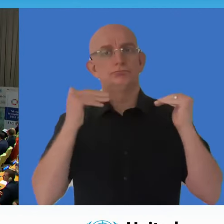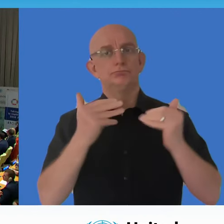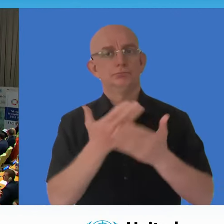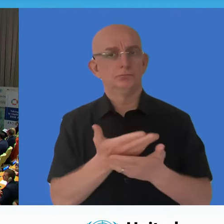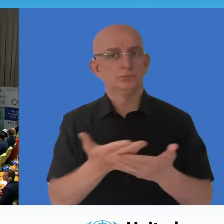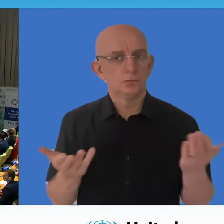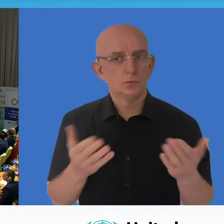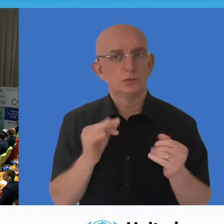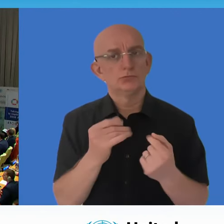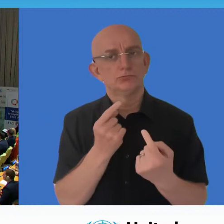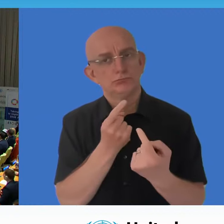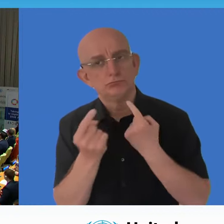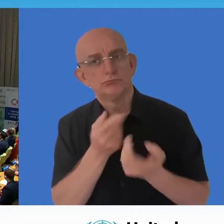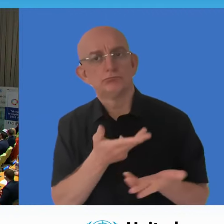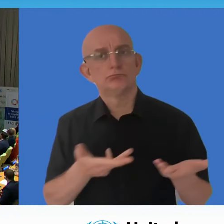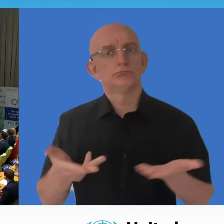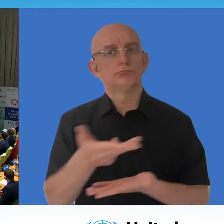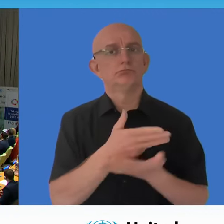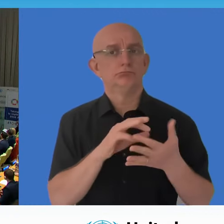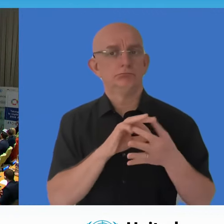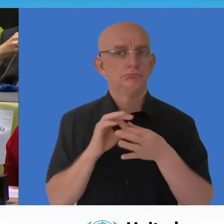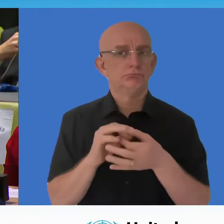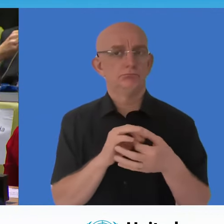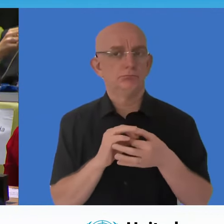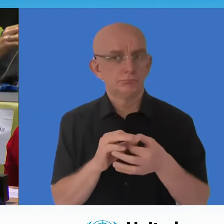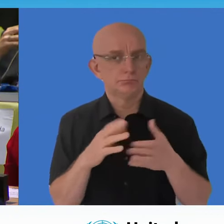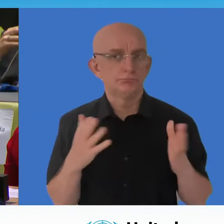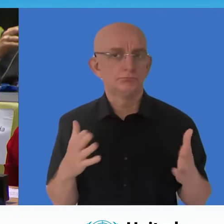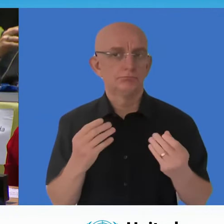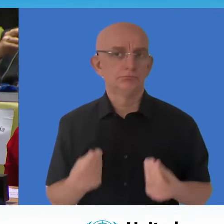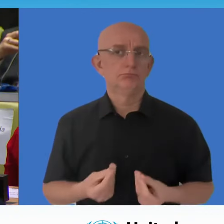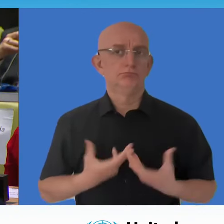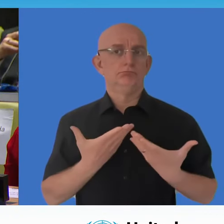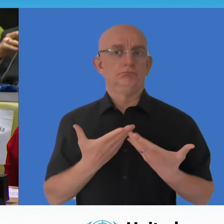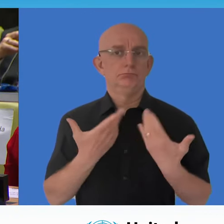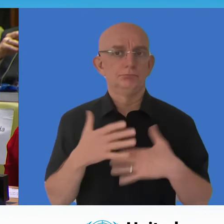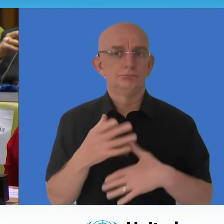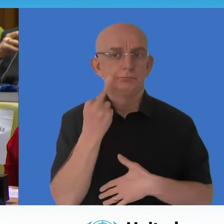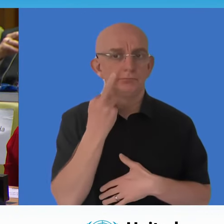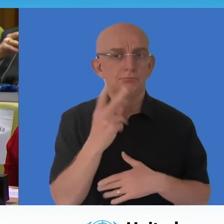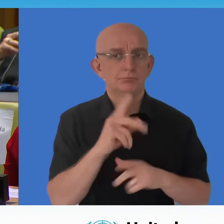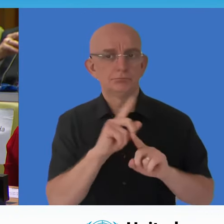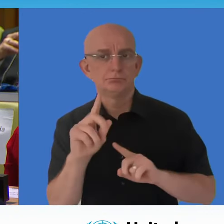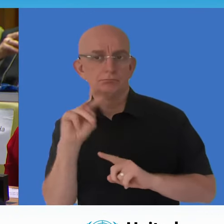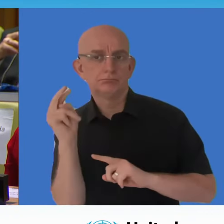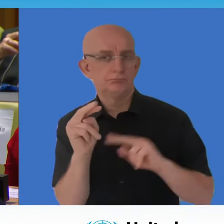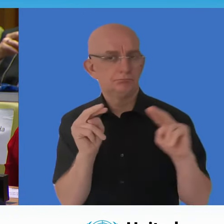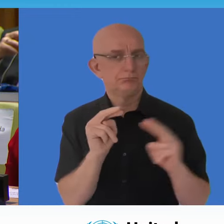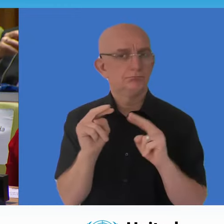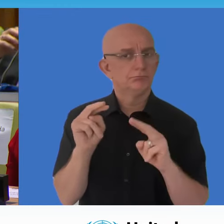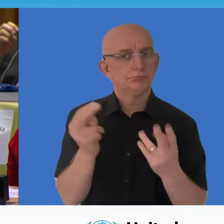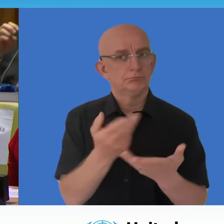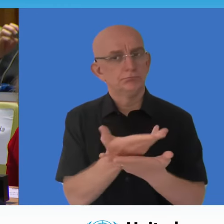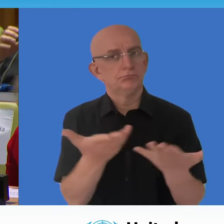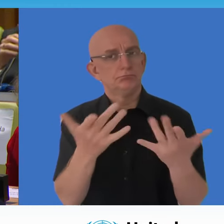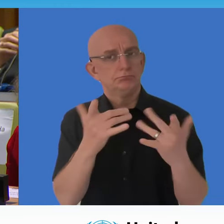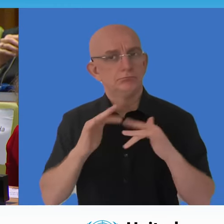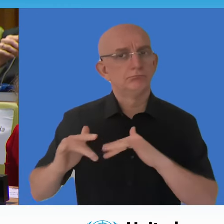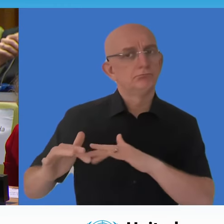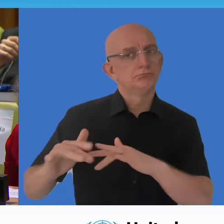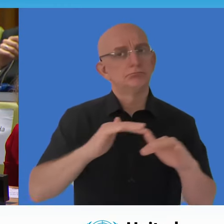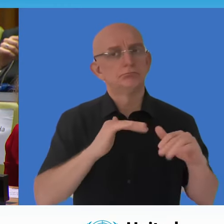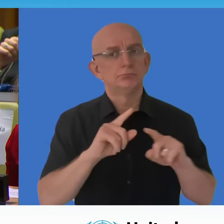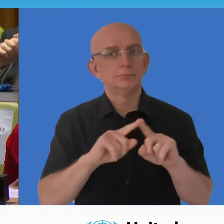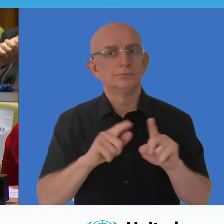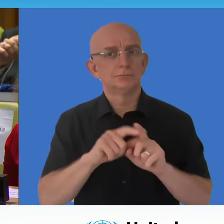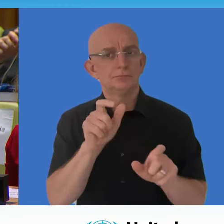very enlightened to hear the different views and the vibrancy of the participants in this meeting. In light of